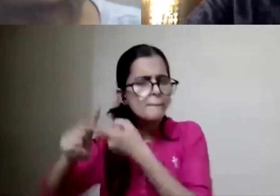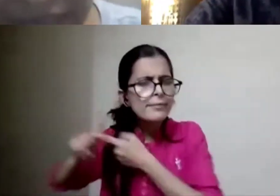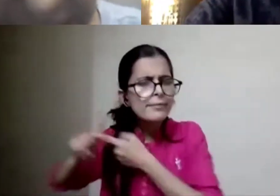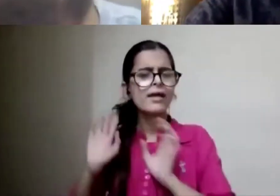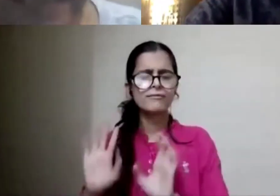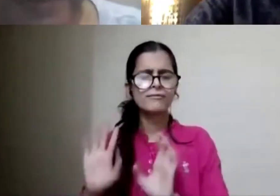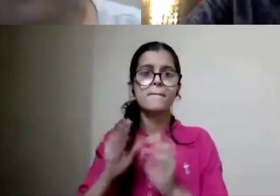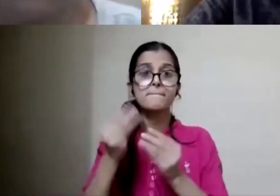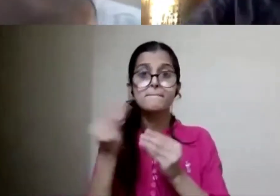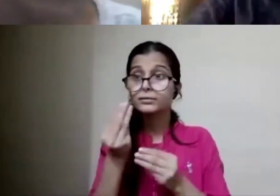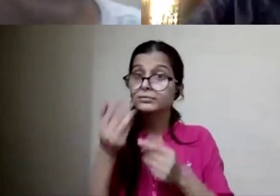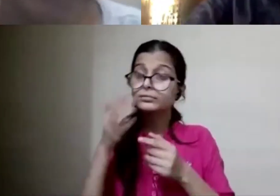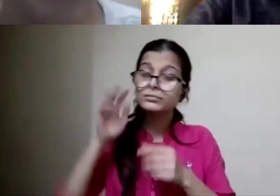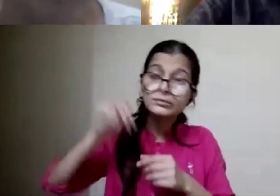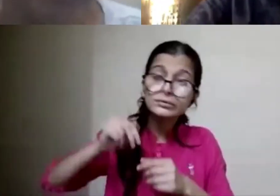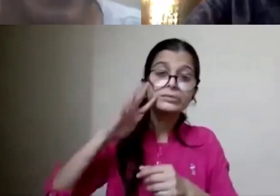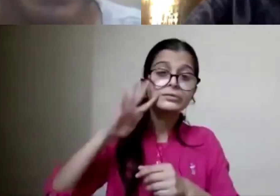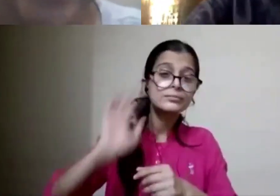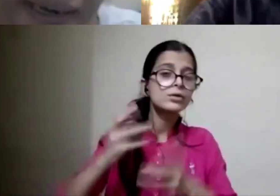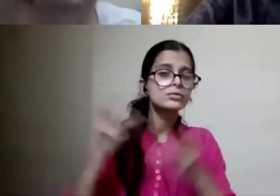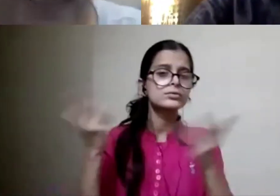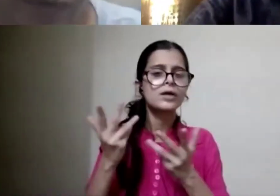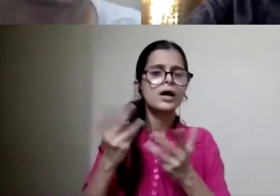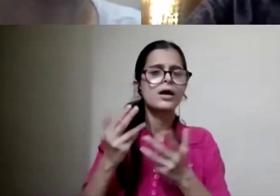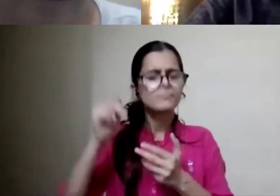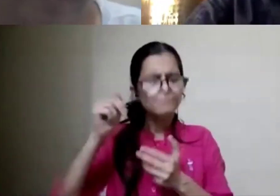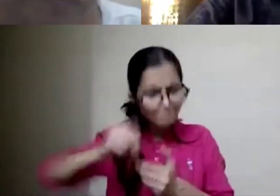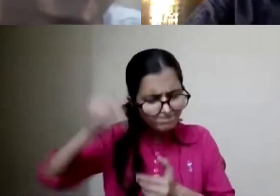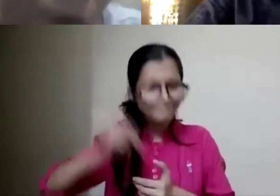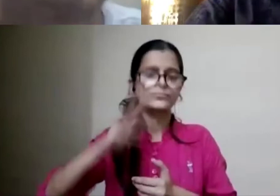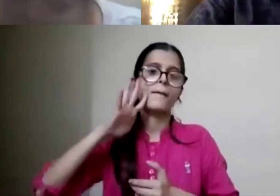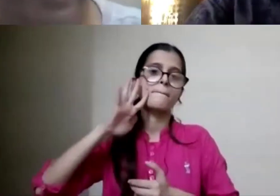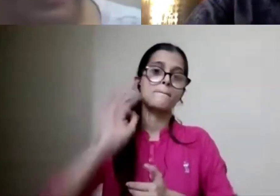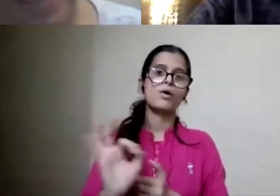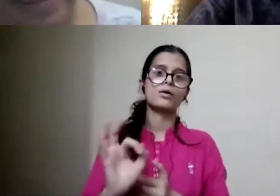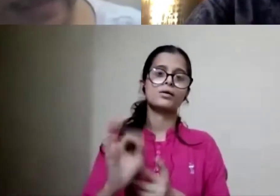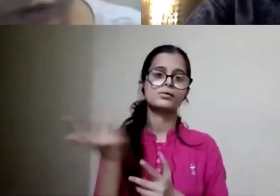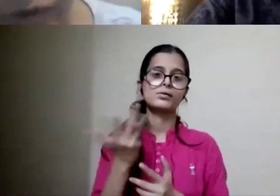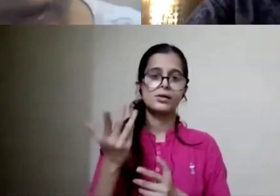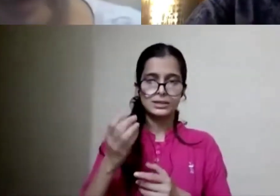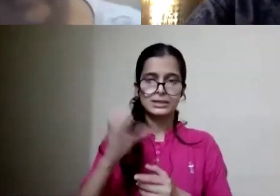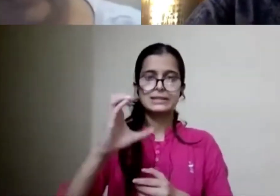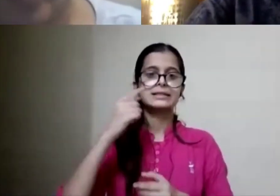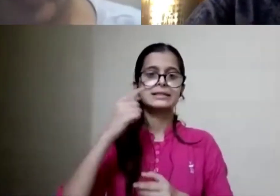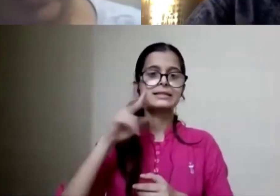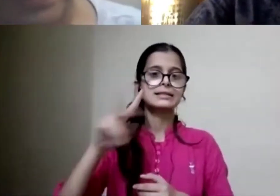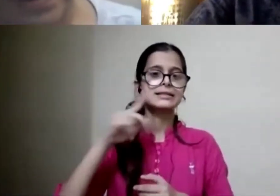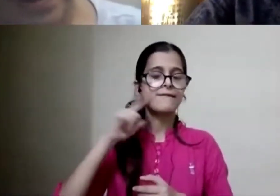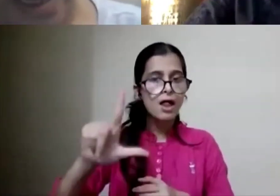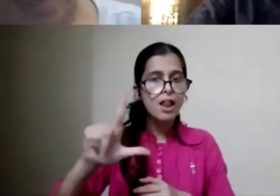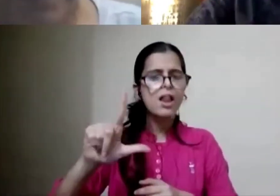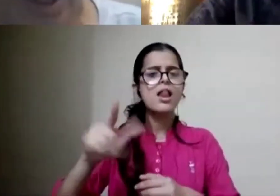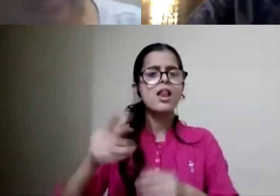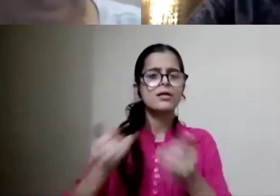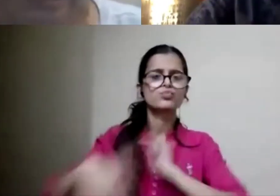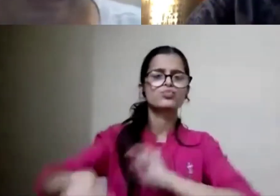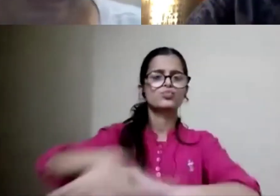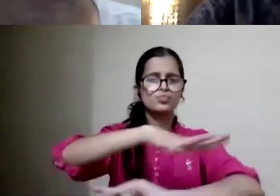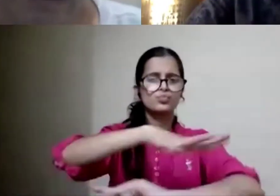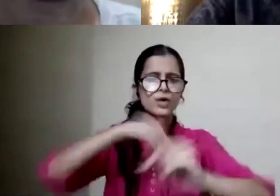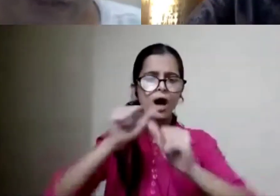But the necessity, and especially it has to necessarily come from civil society, from academic forums,